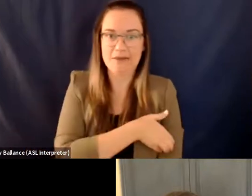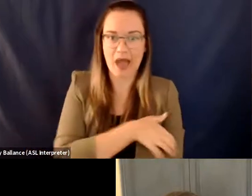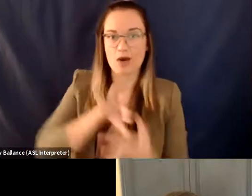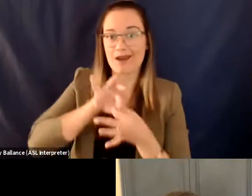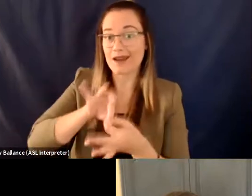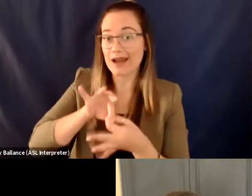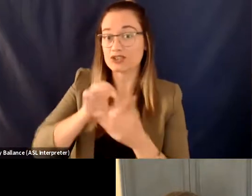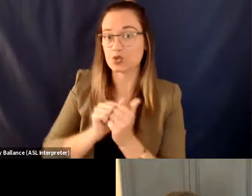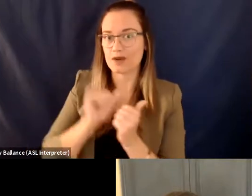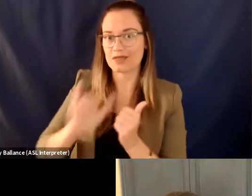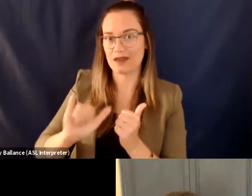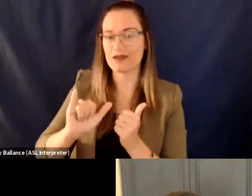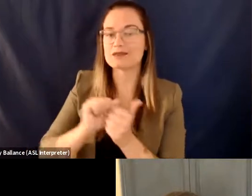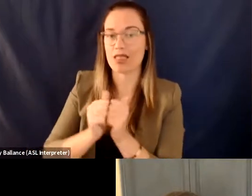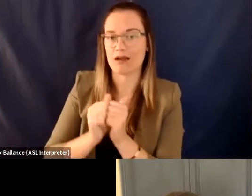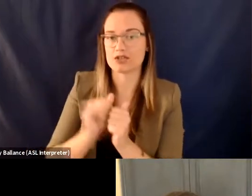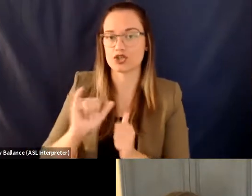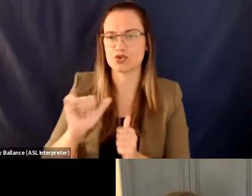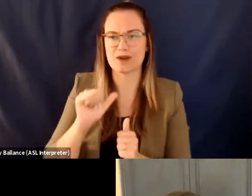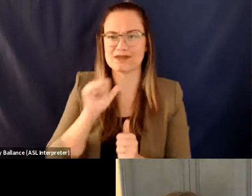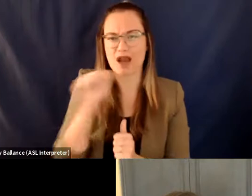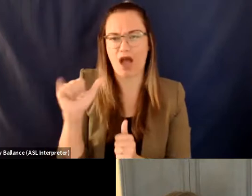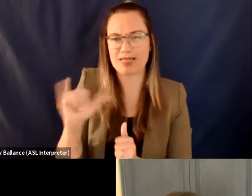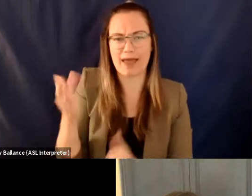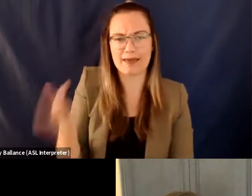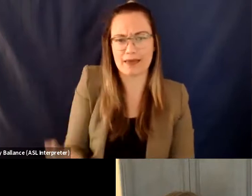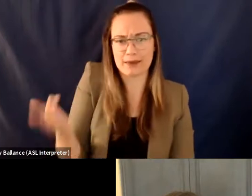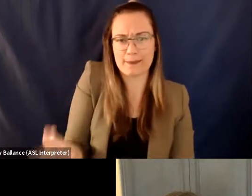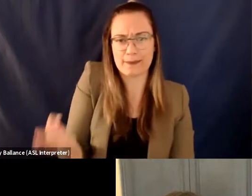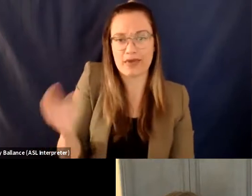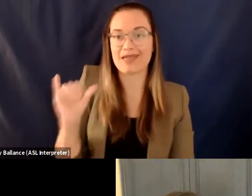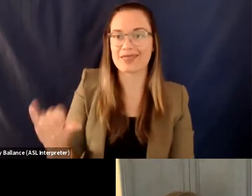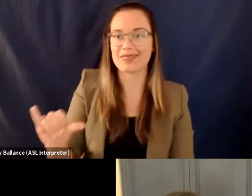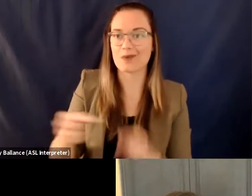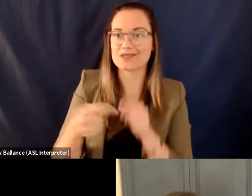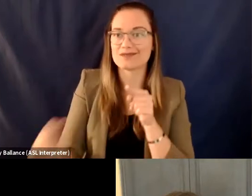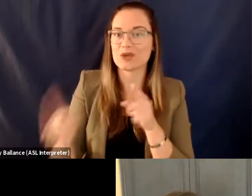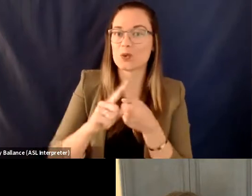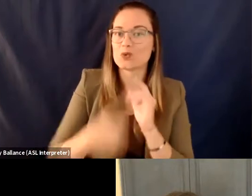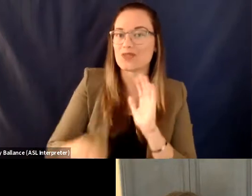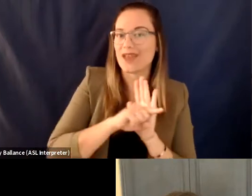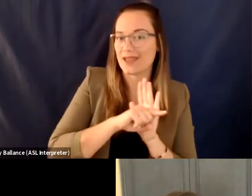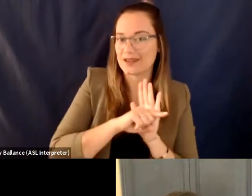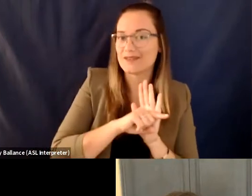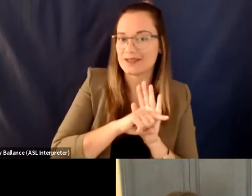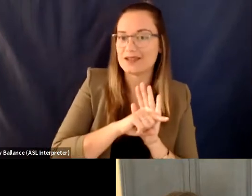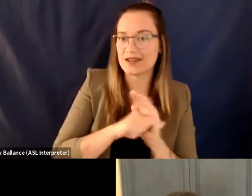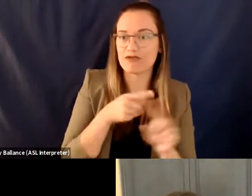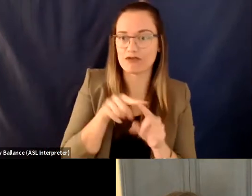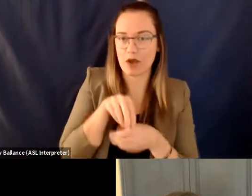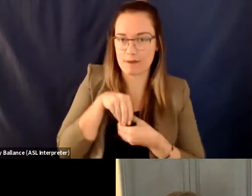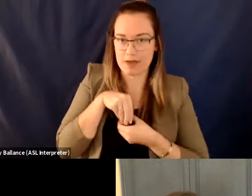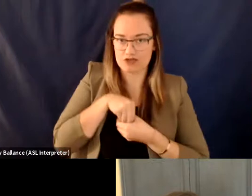this electorate, which does seem to be nothing like him. That was the sort of the counter to the negativity of the